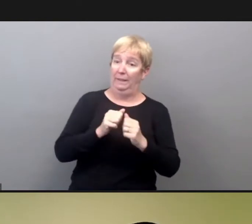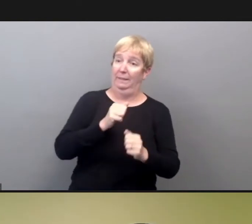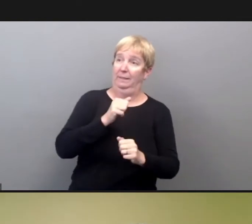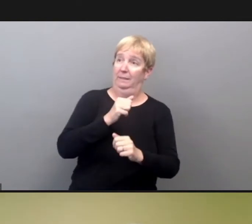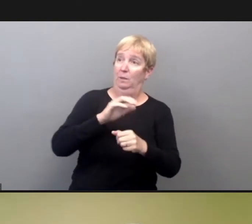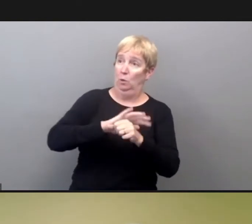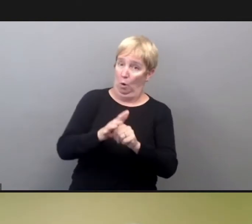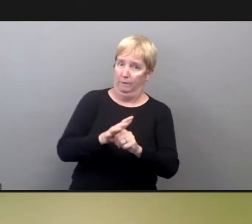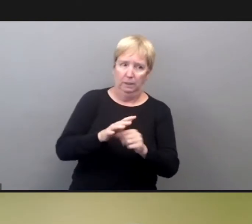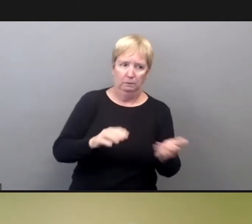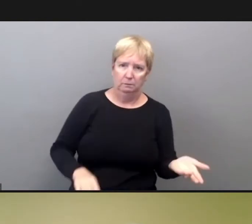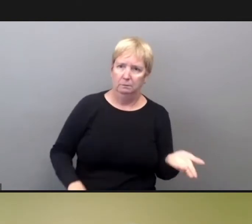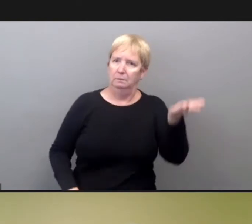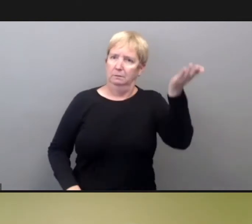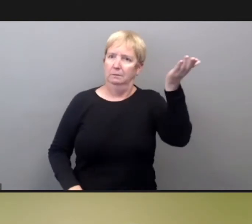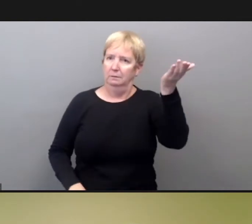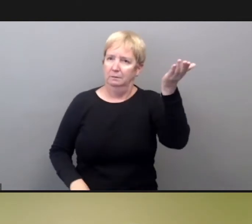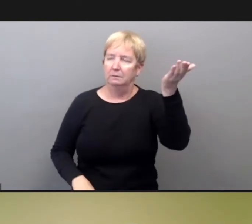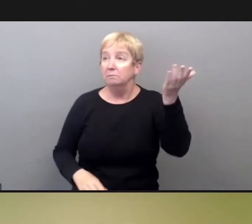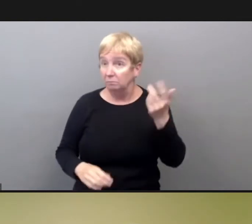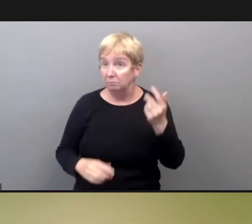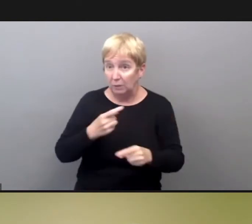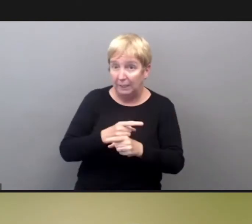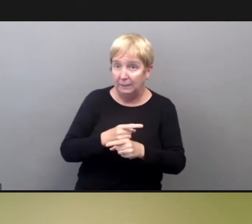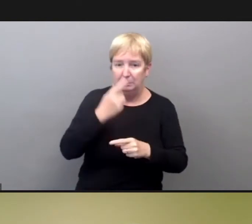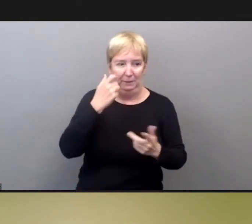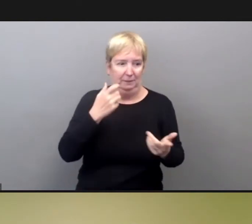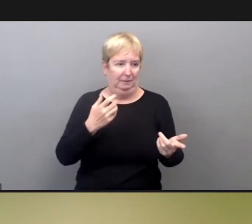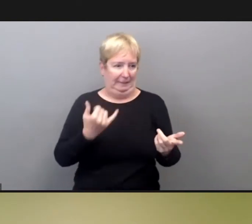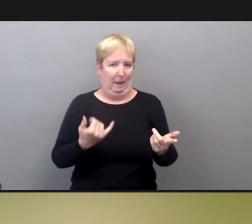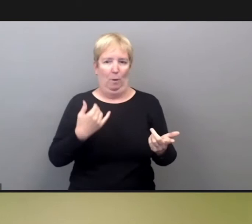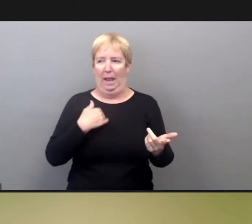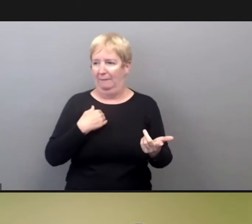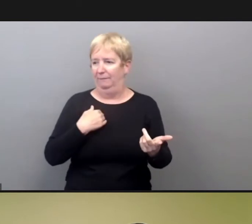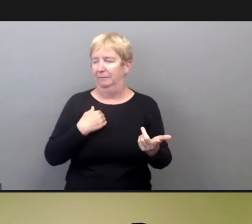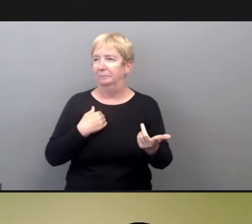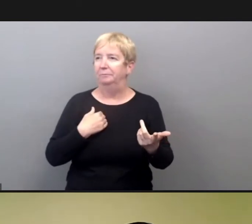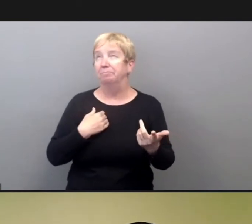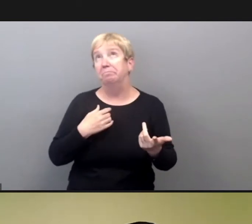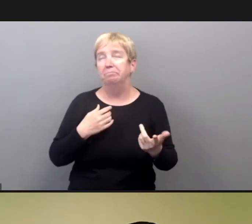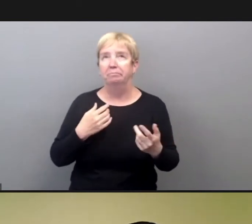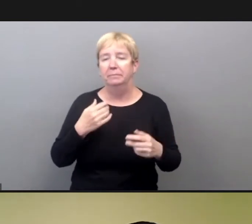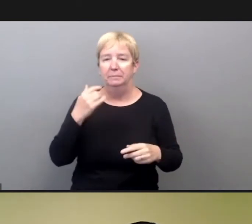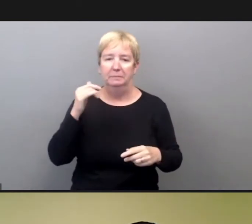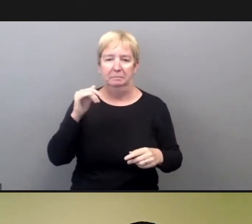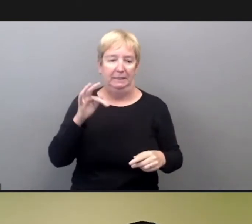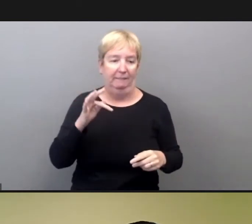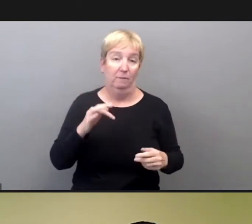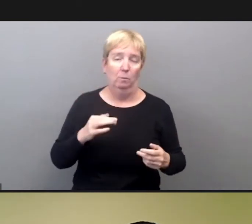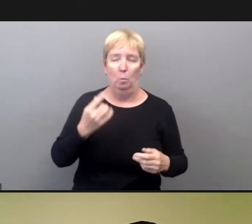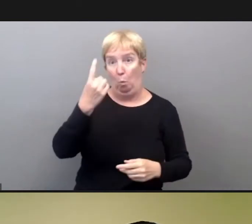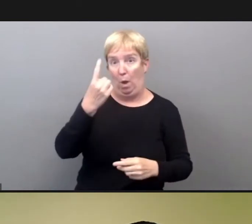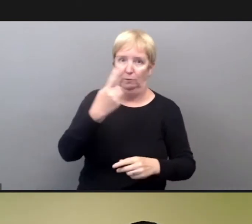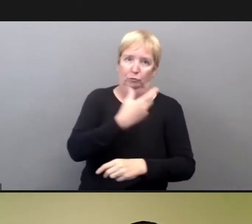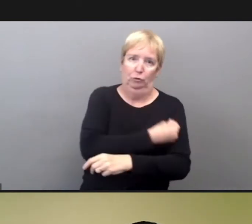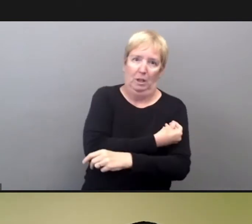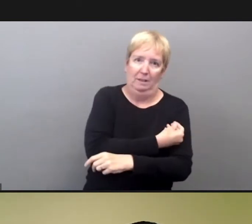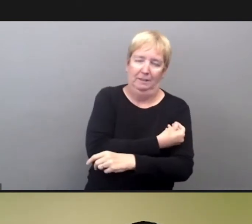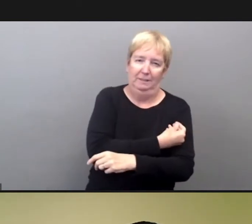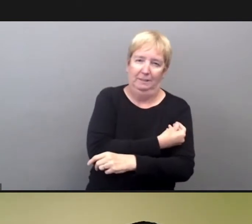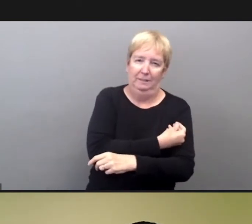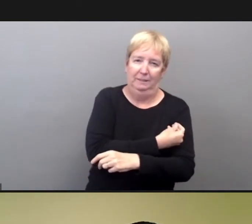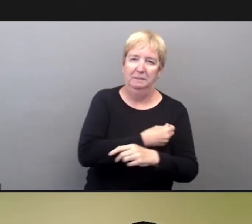be vaccinated, just because there's now almost, if you think 1 shot, there's 4